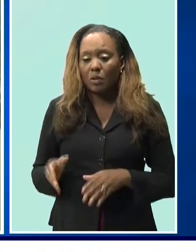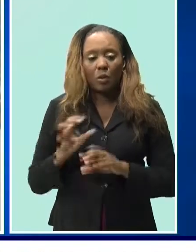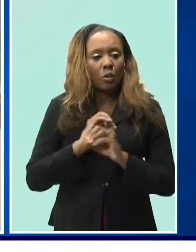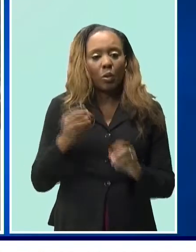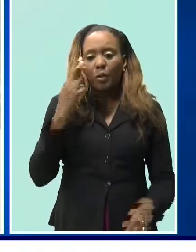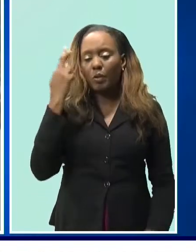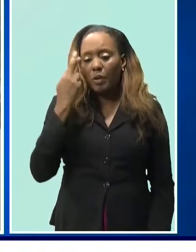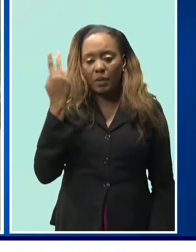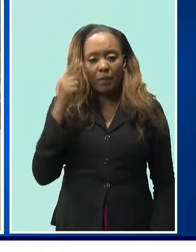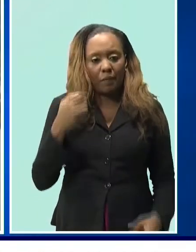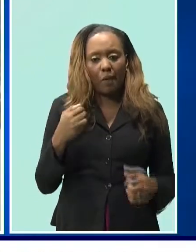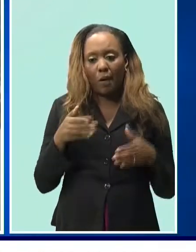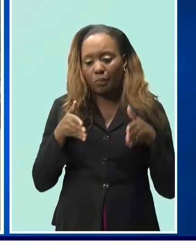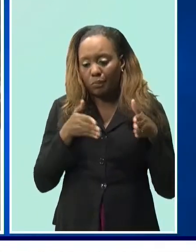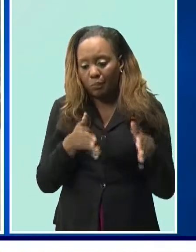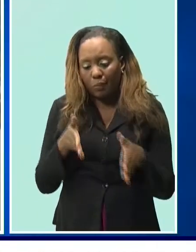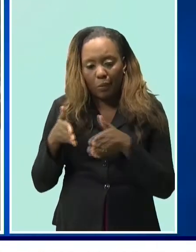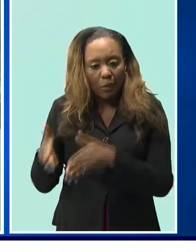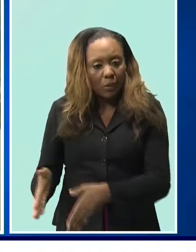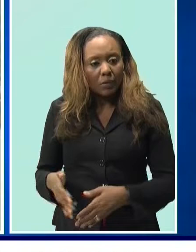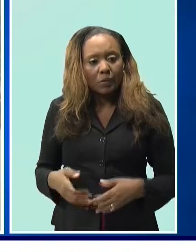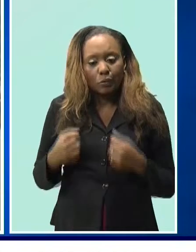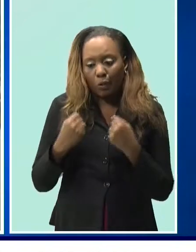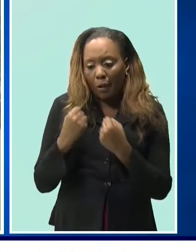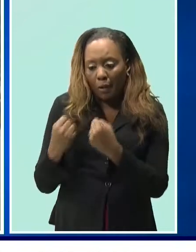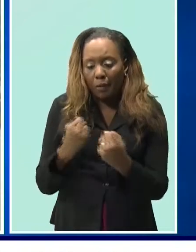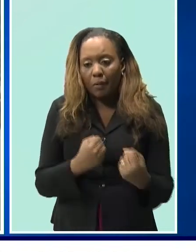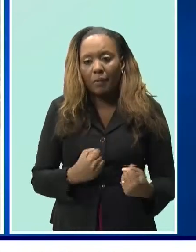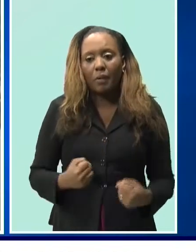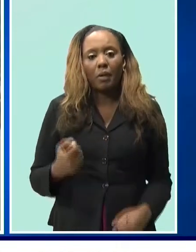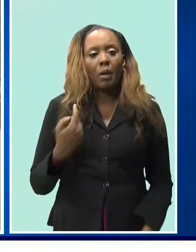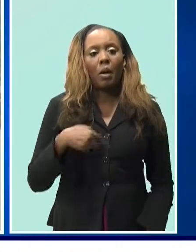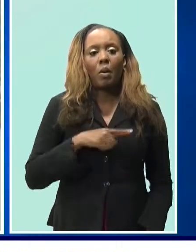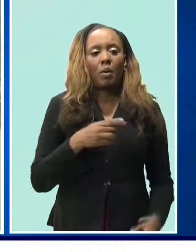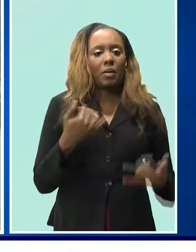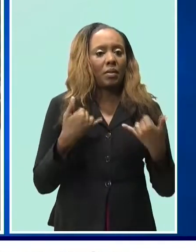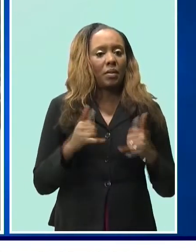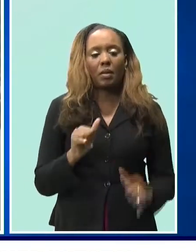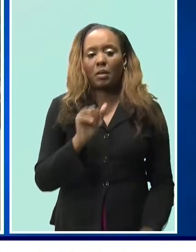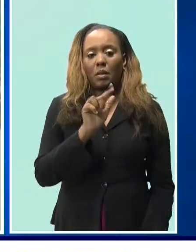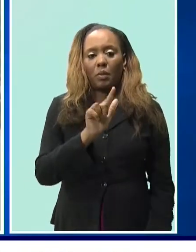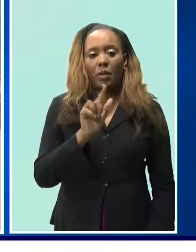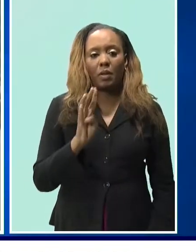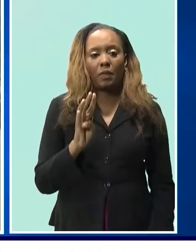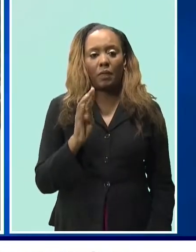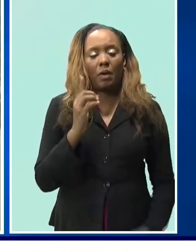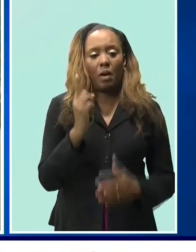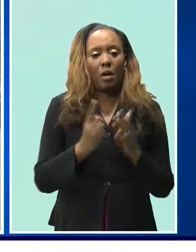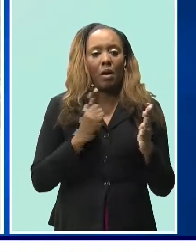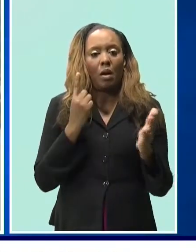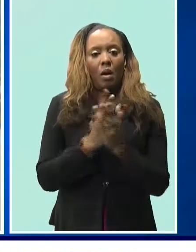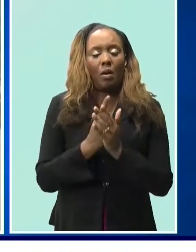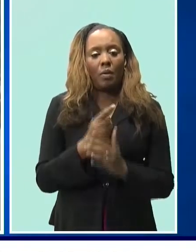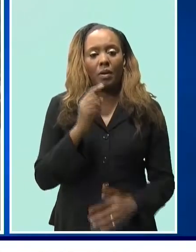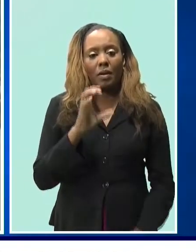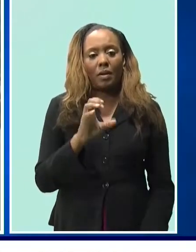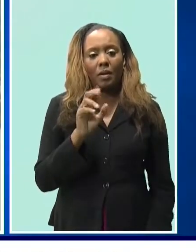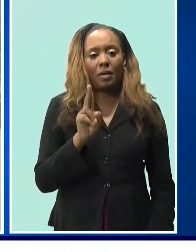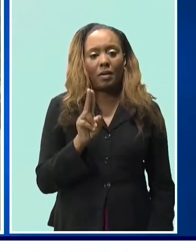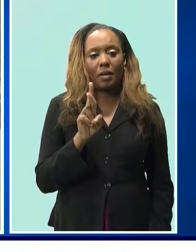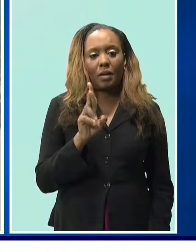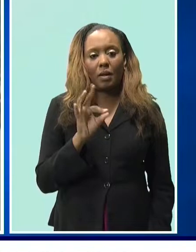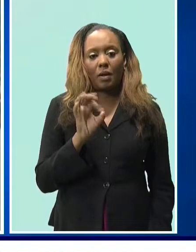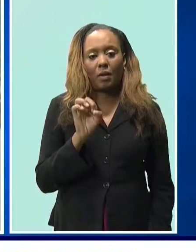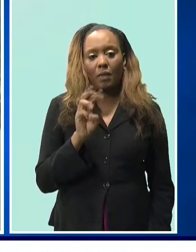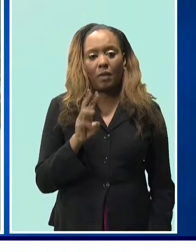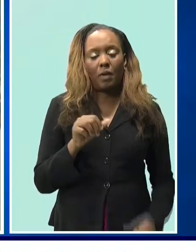the road. We must remind people that we are in a 24-hour curfew, and that 24-hour curfew continues tomorrow and for